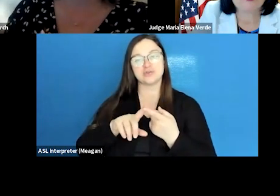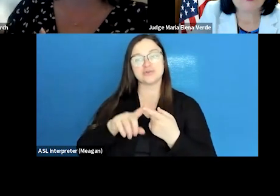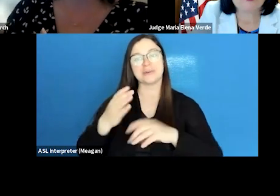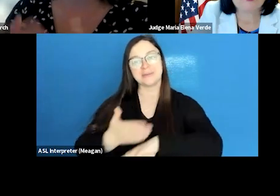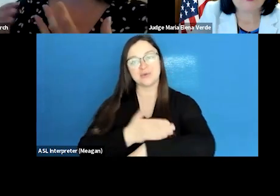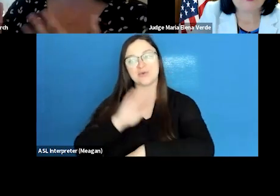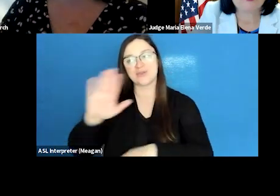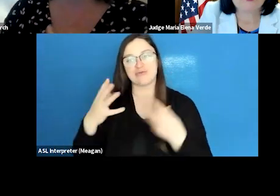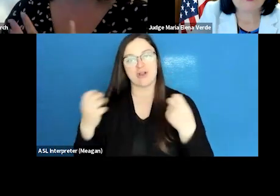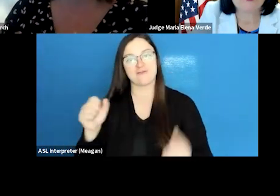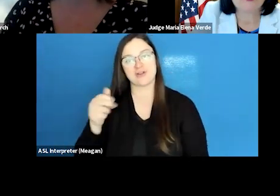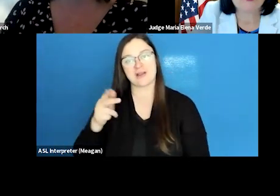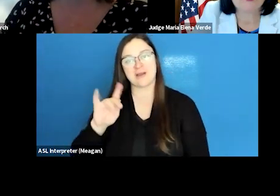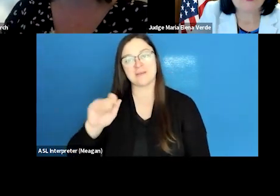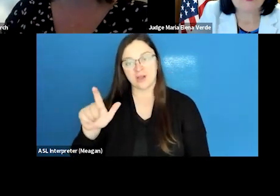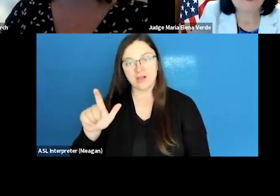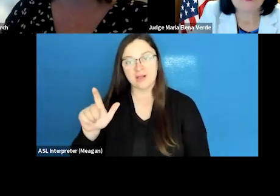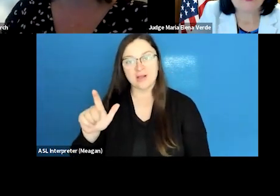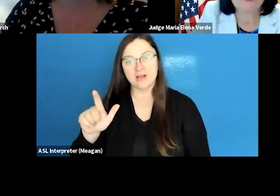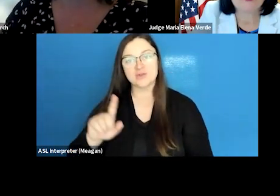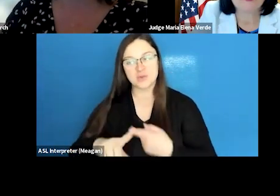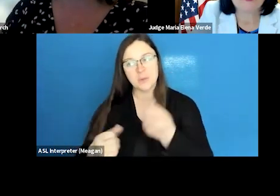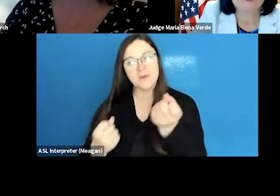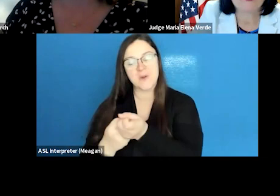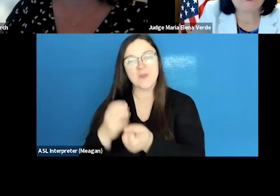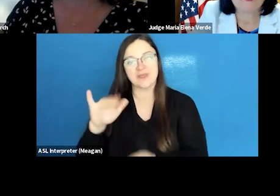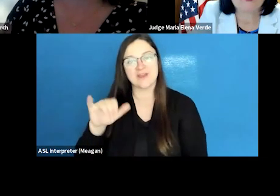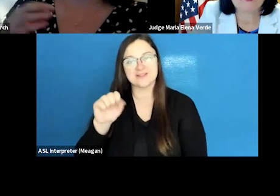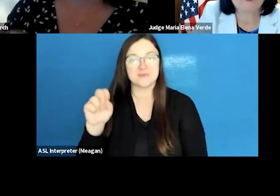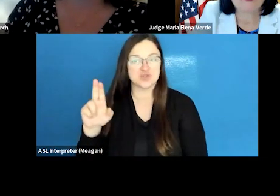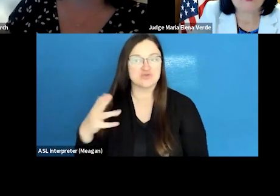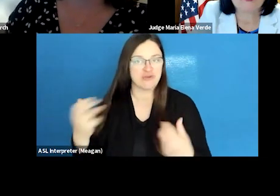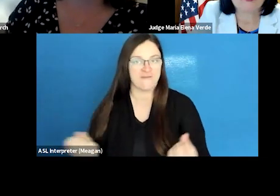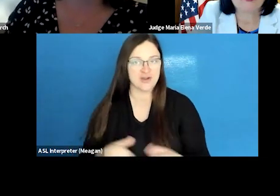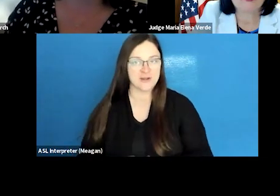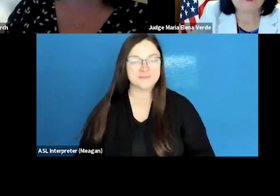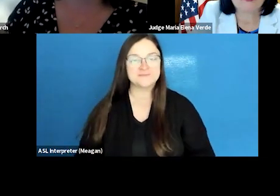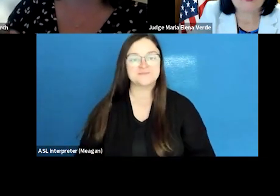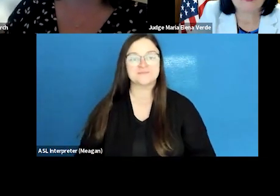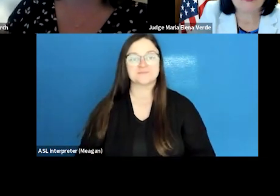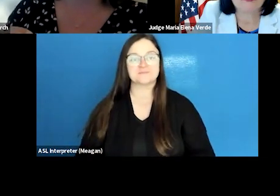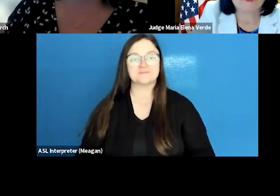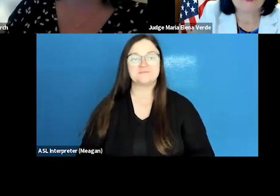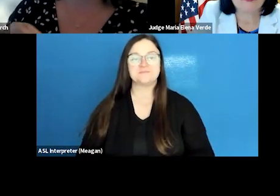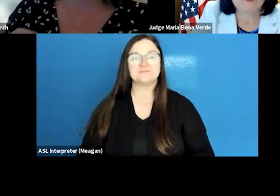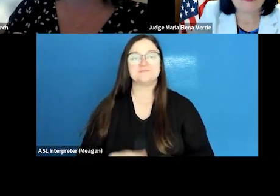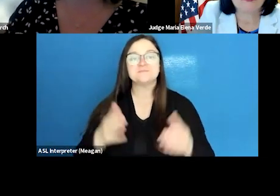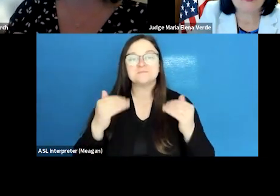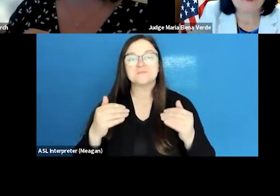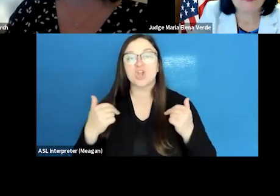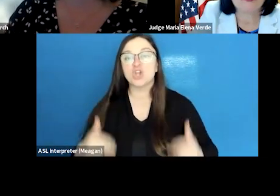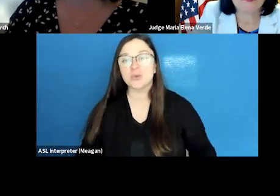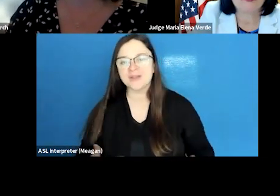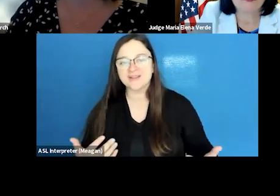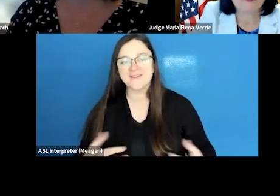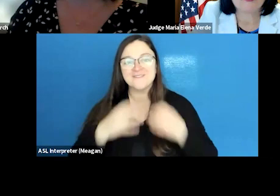capital in order to promote that substance use recovery. We also have those human things: values, knowledge, education,